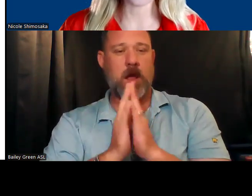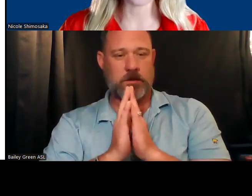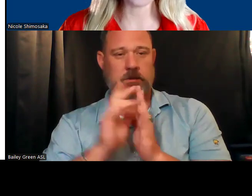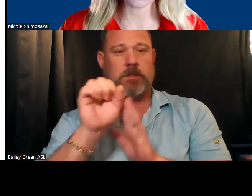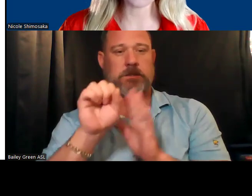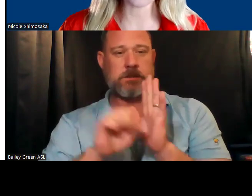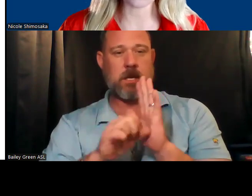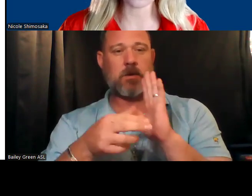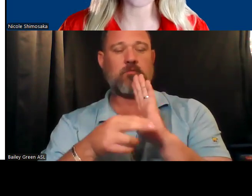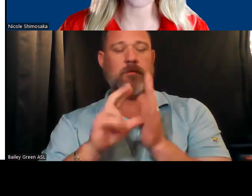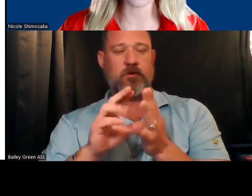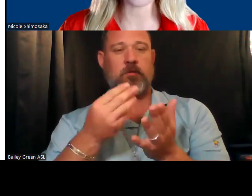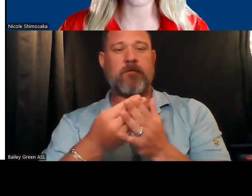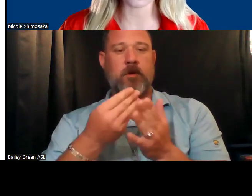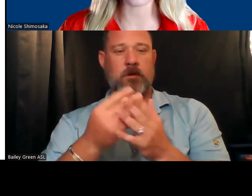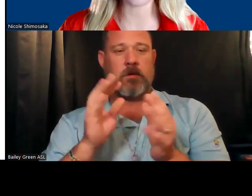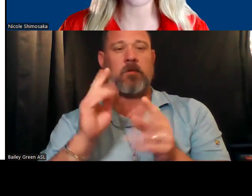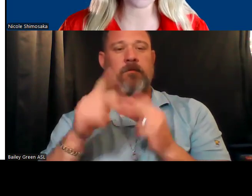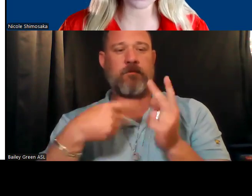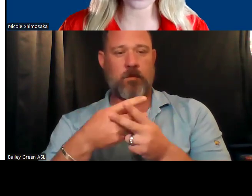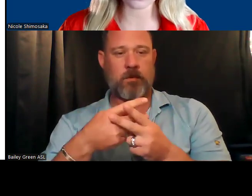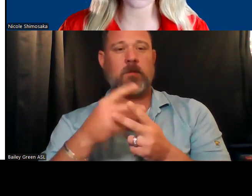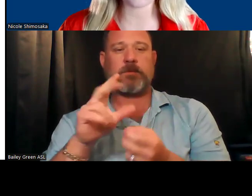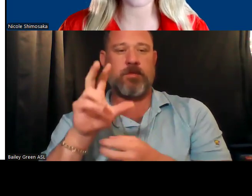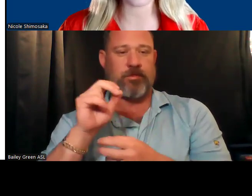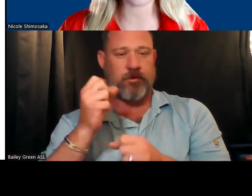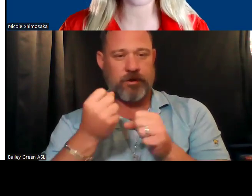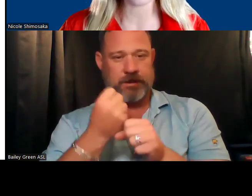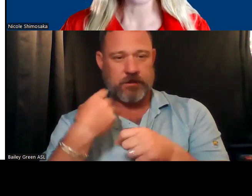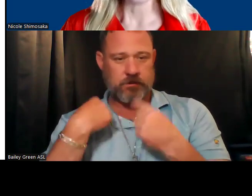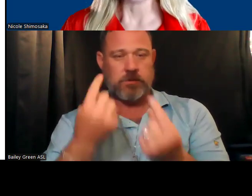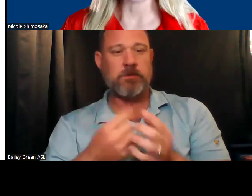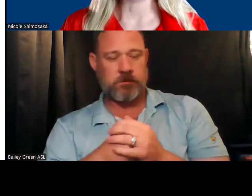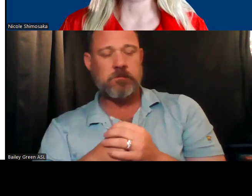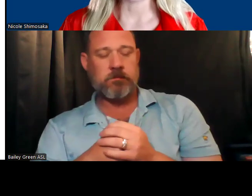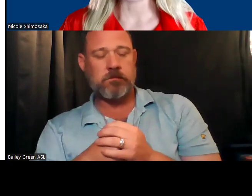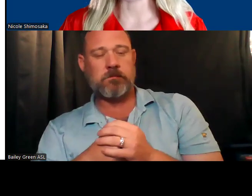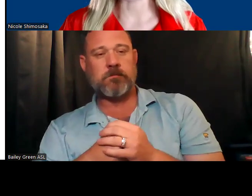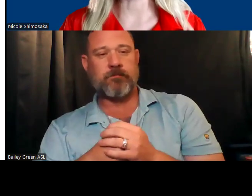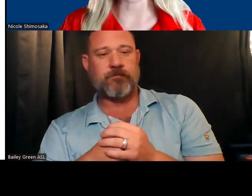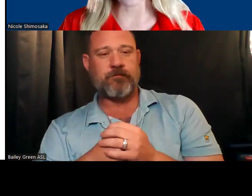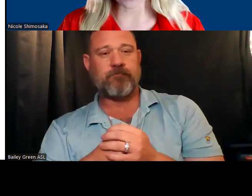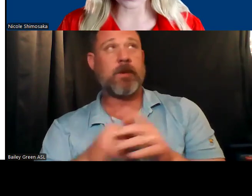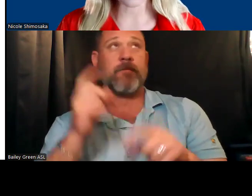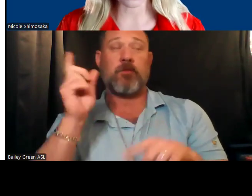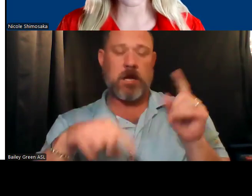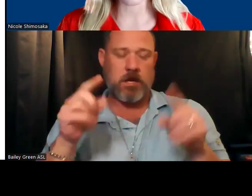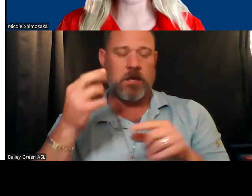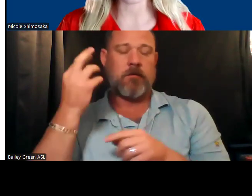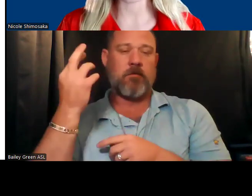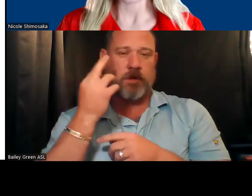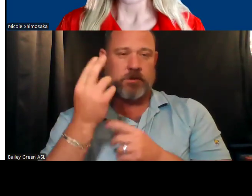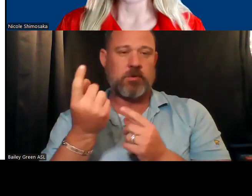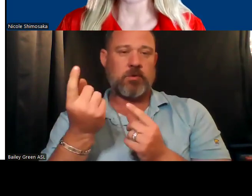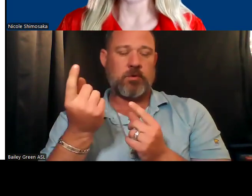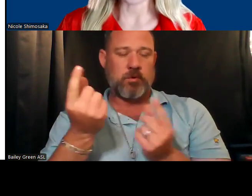state review the funding formula because it has been 30 years since we've done so. So there's a variety of reasons for us to do